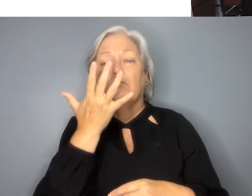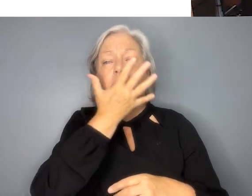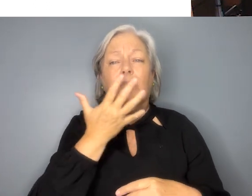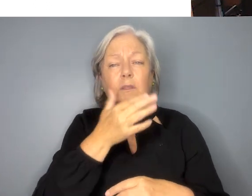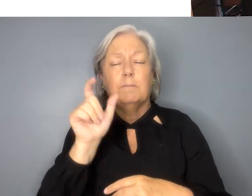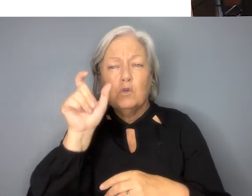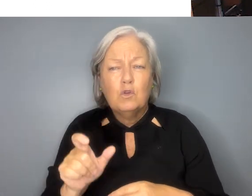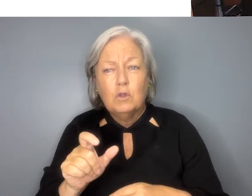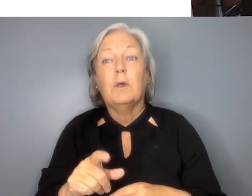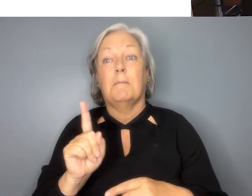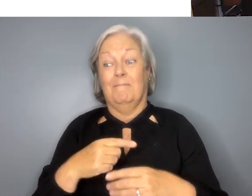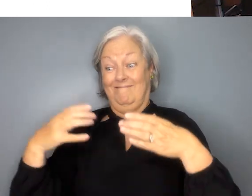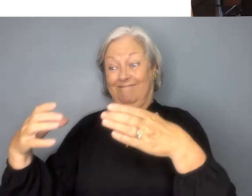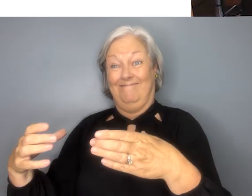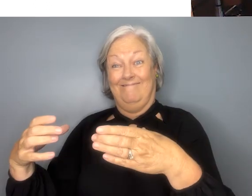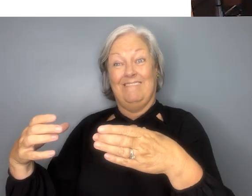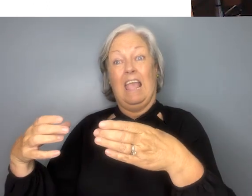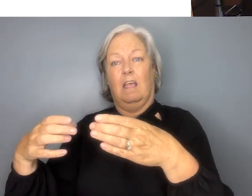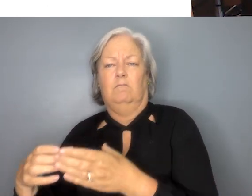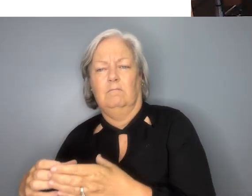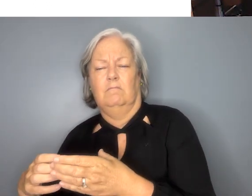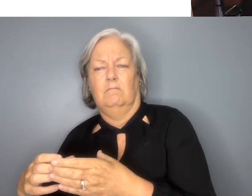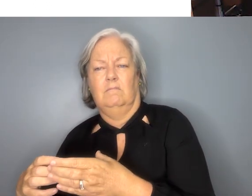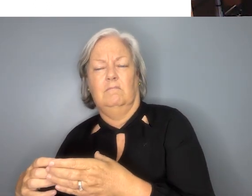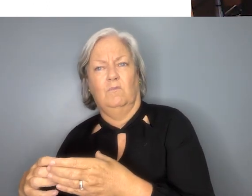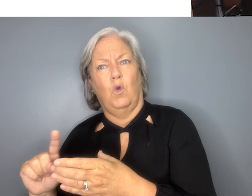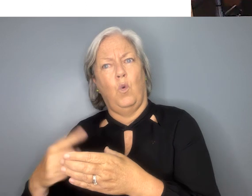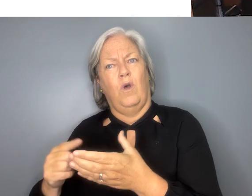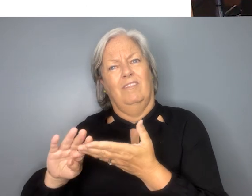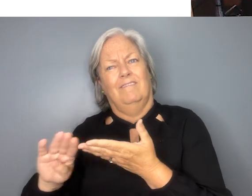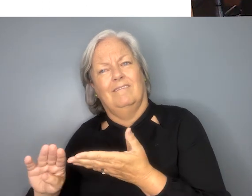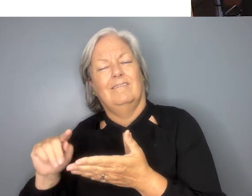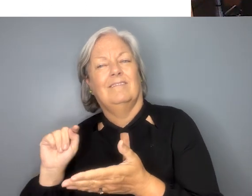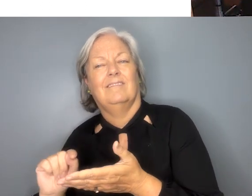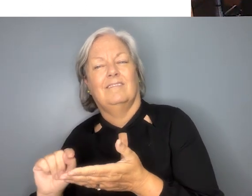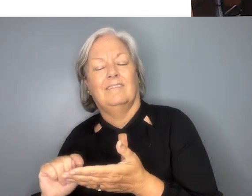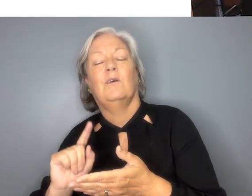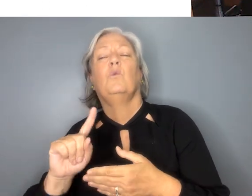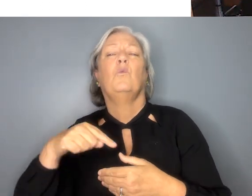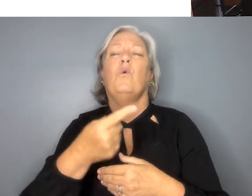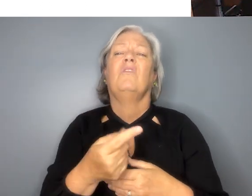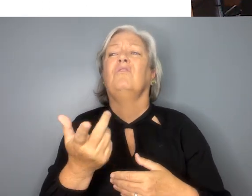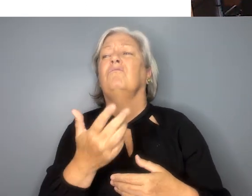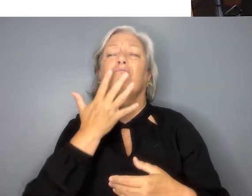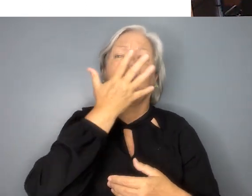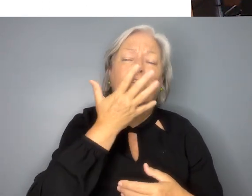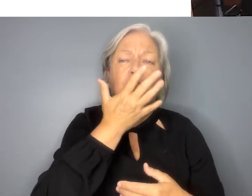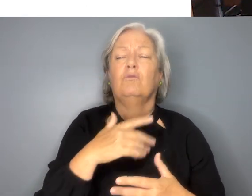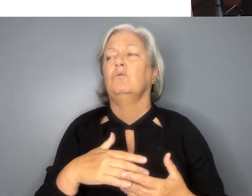who's LGBTIQ plus, you're a minority within a minority. But if you add another intersection onto that of being a person with